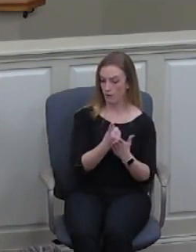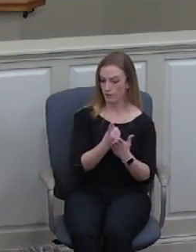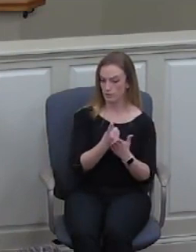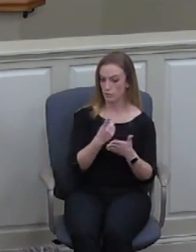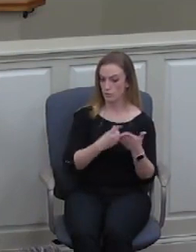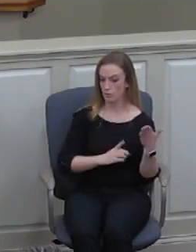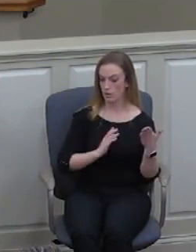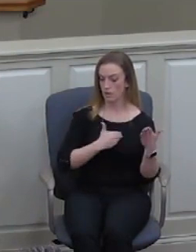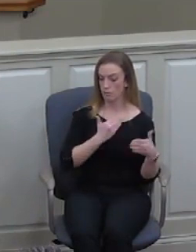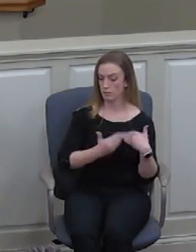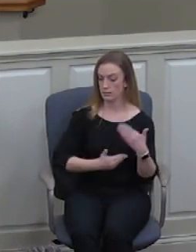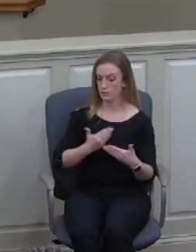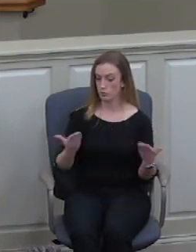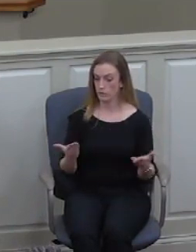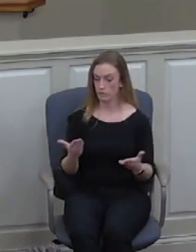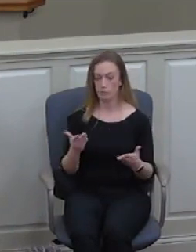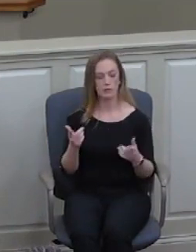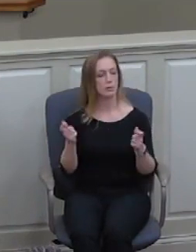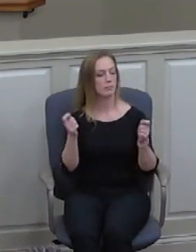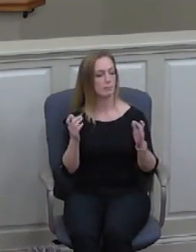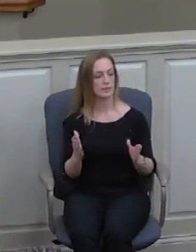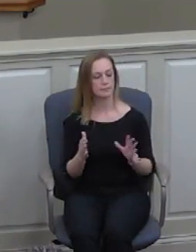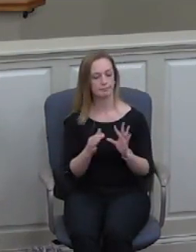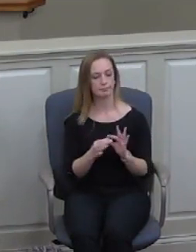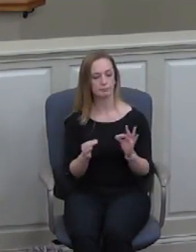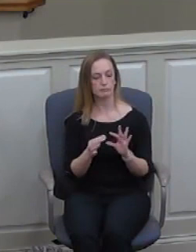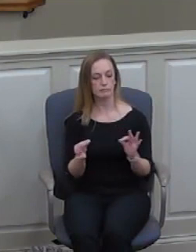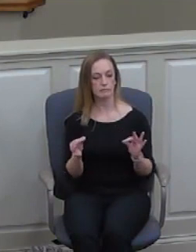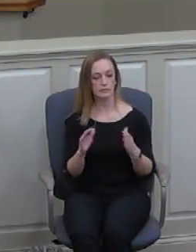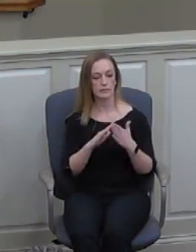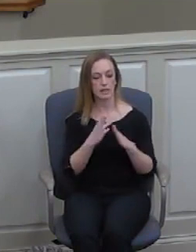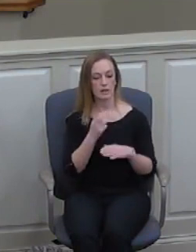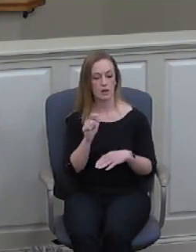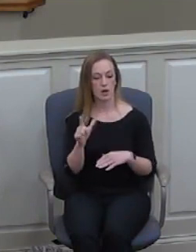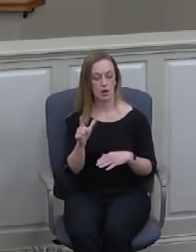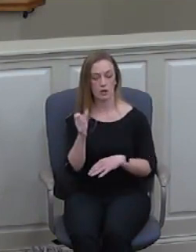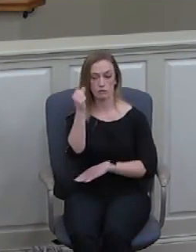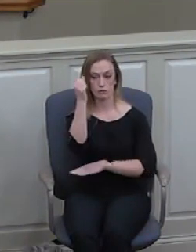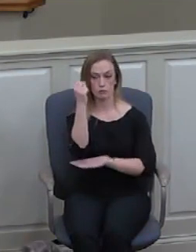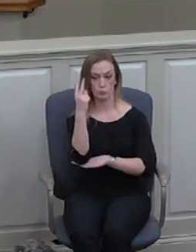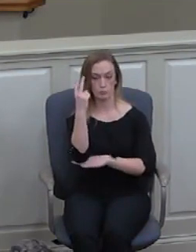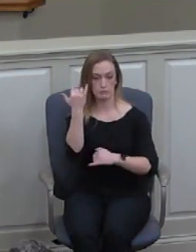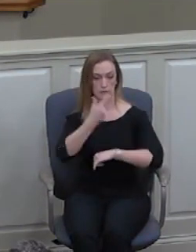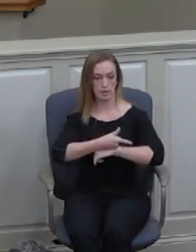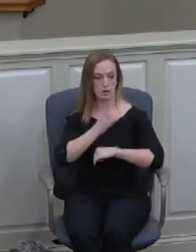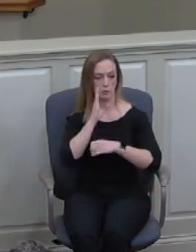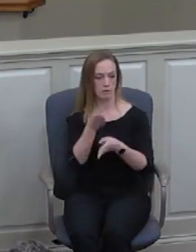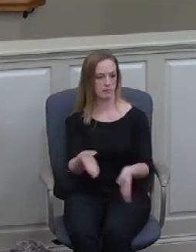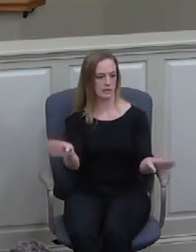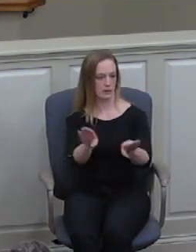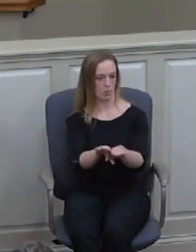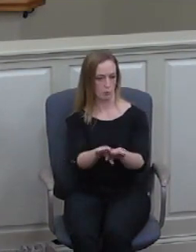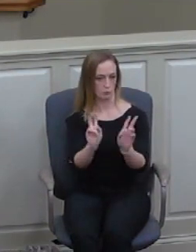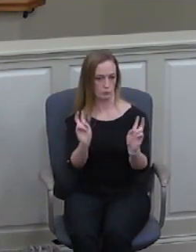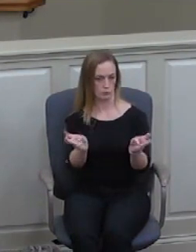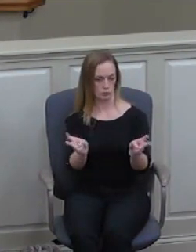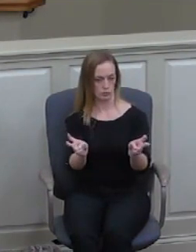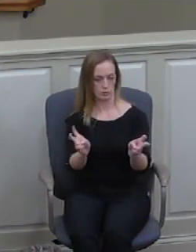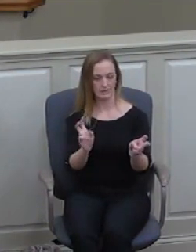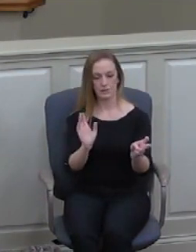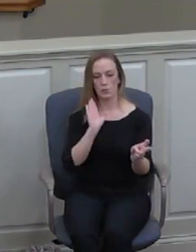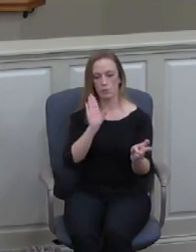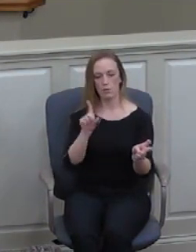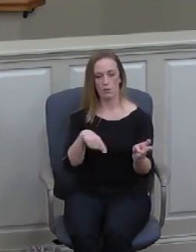here? City Hall is effectively closed at noon today to staff